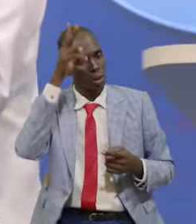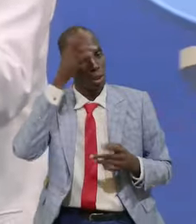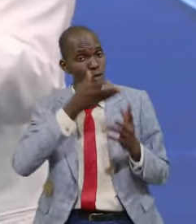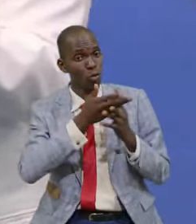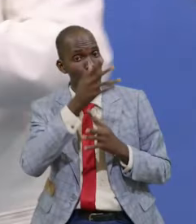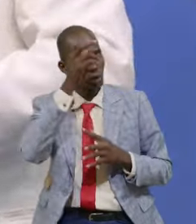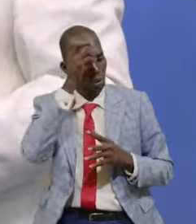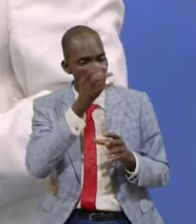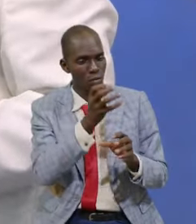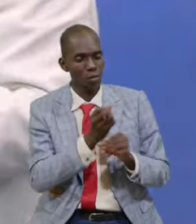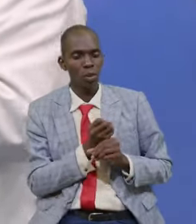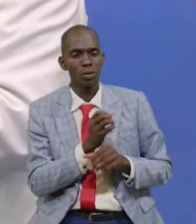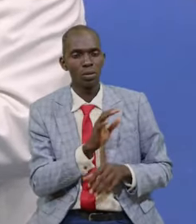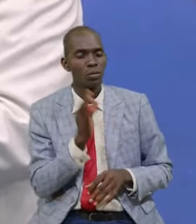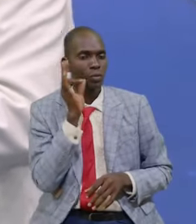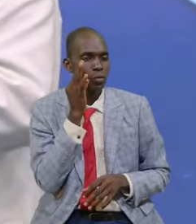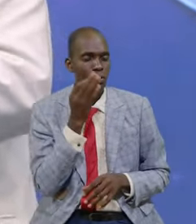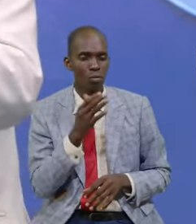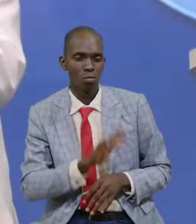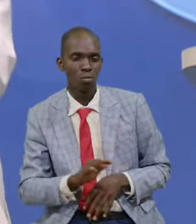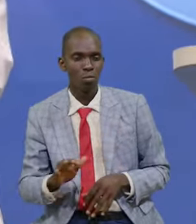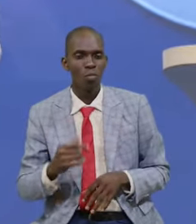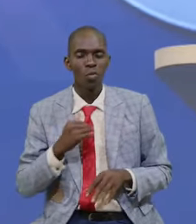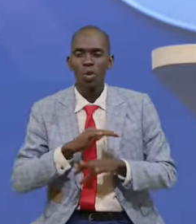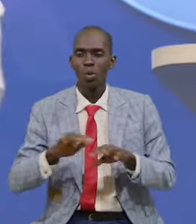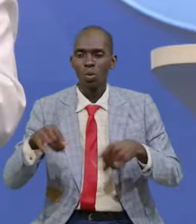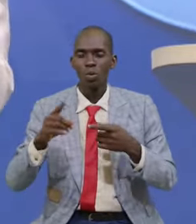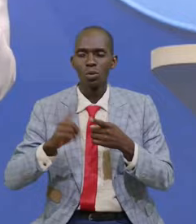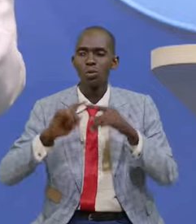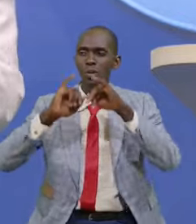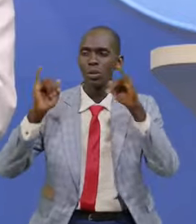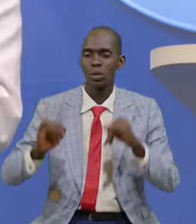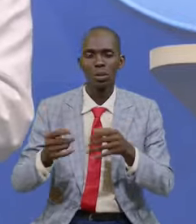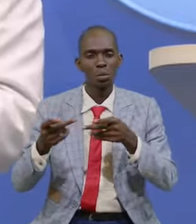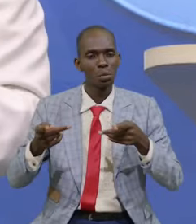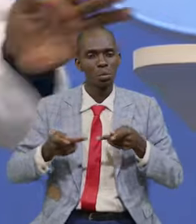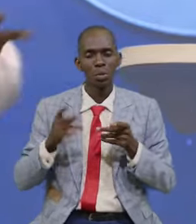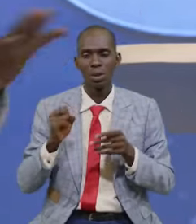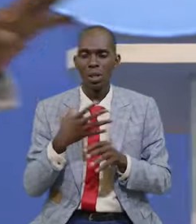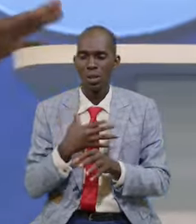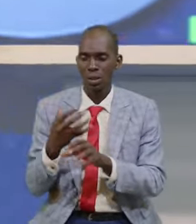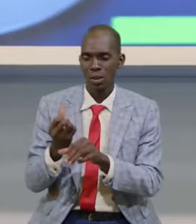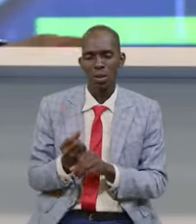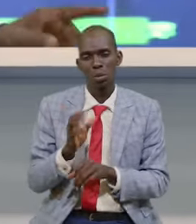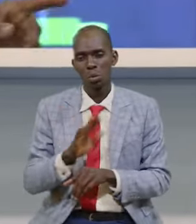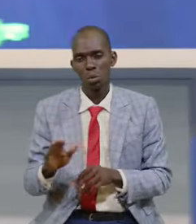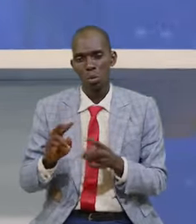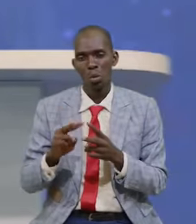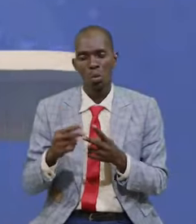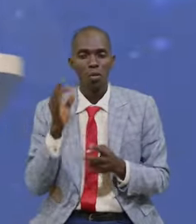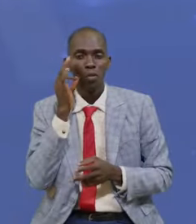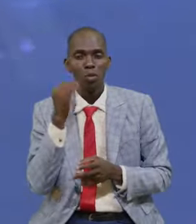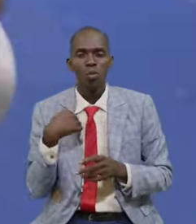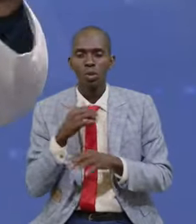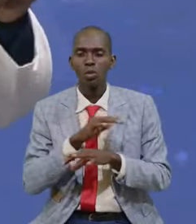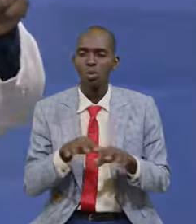fruit. We don't go to rituals and through those rituals have fruit. We don't look at the